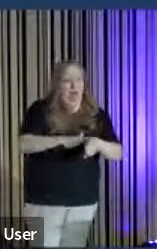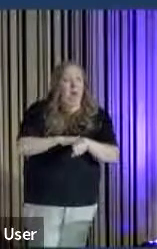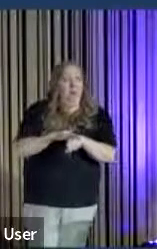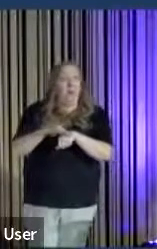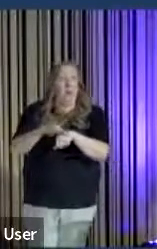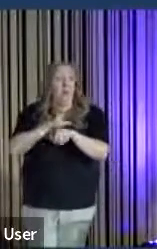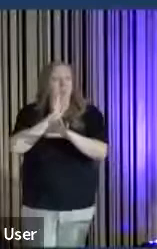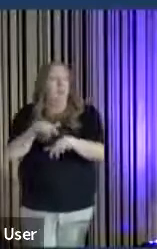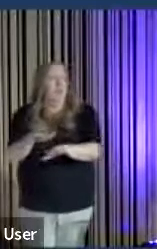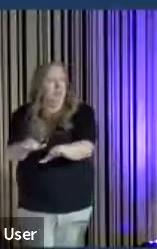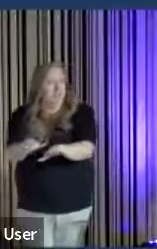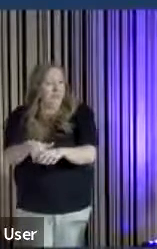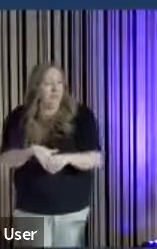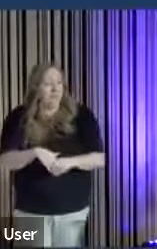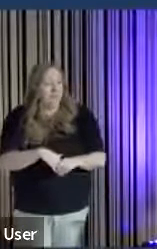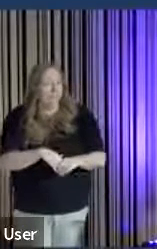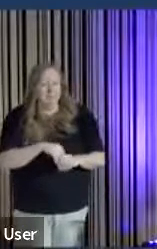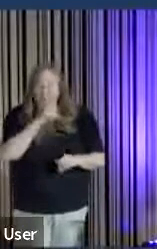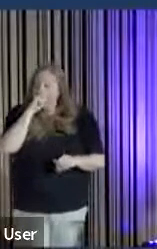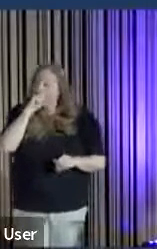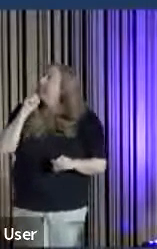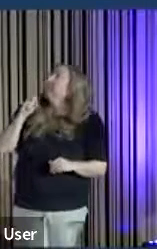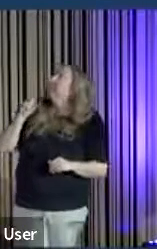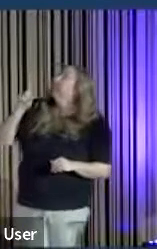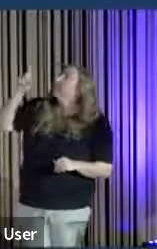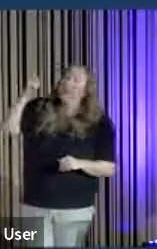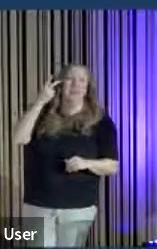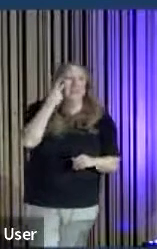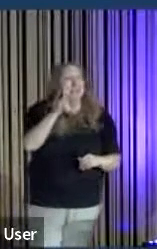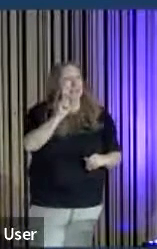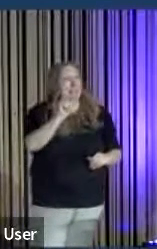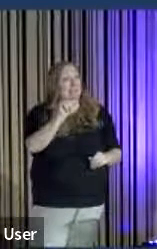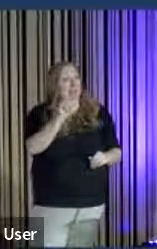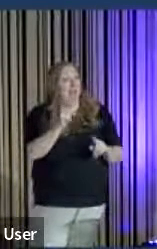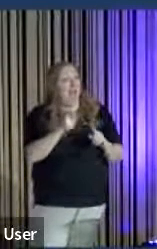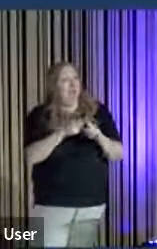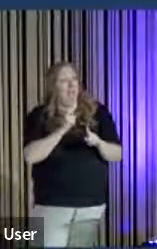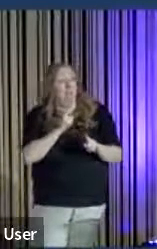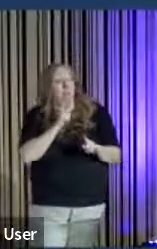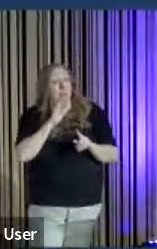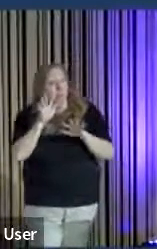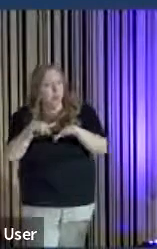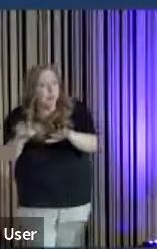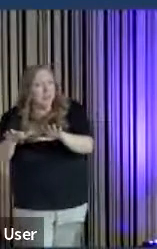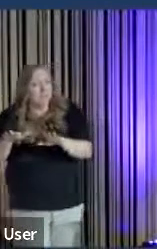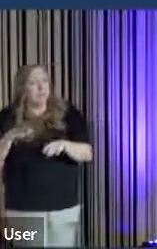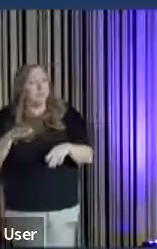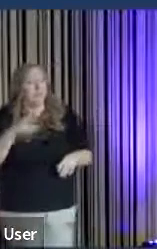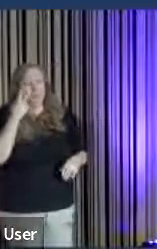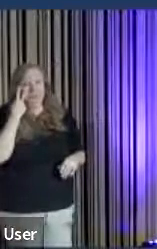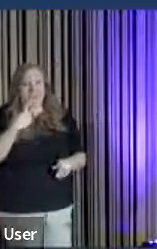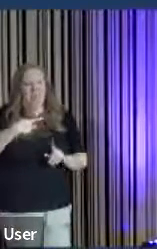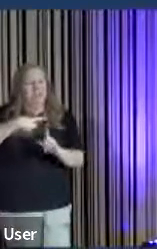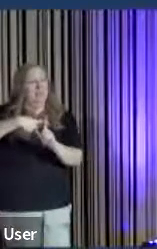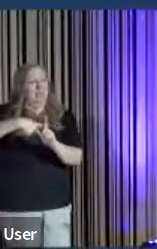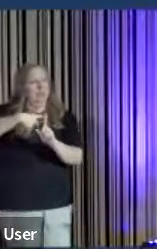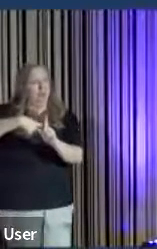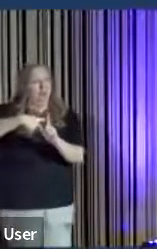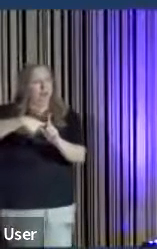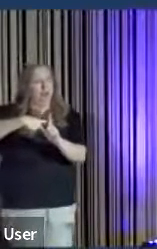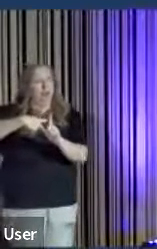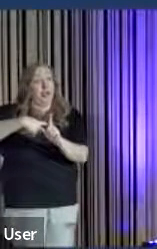actual data coming from the ocean, in the top left, you can see how the temperature of the ocean has increased